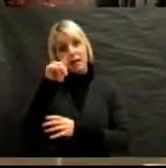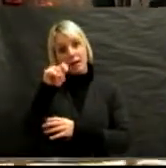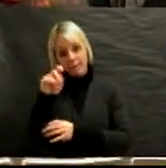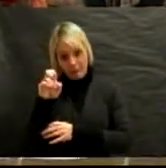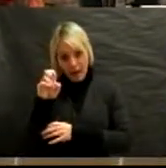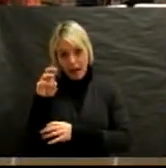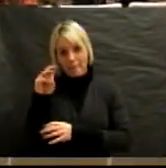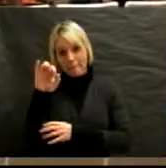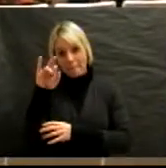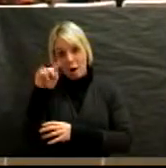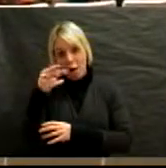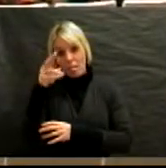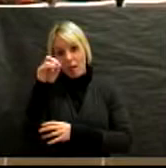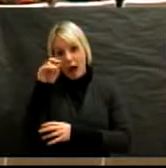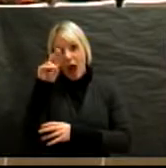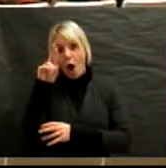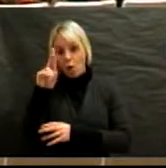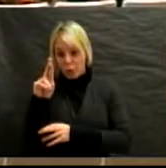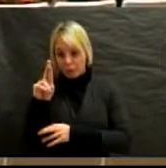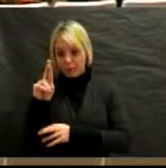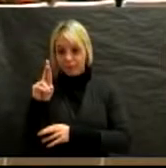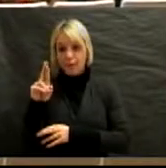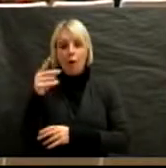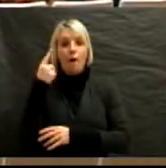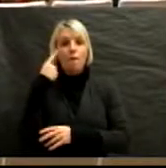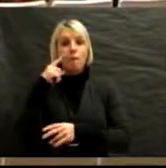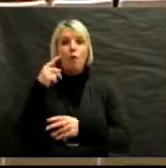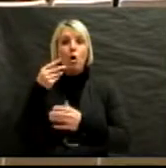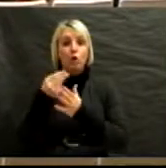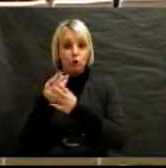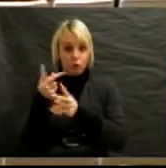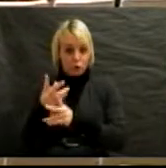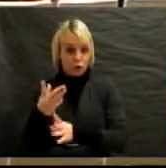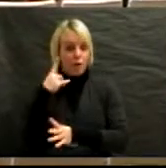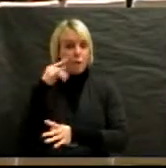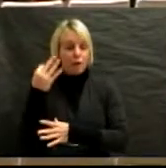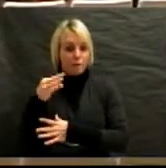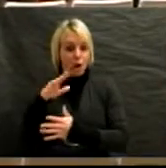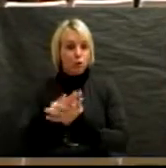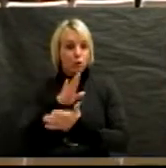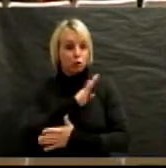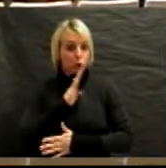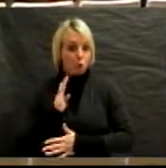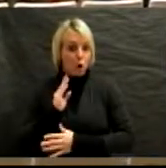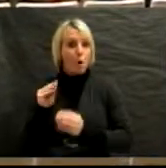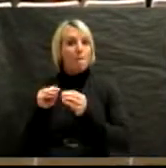nominated for treasurer of the Faribault School Board. Is there any further discussion on this item?